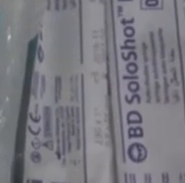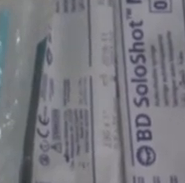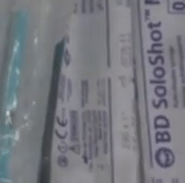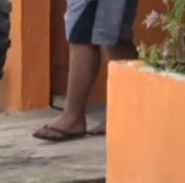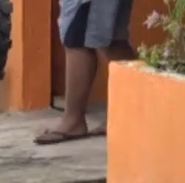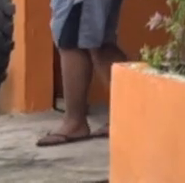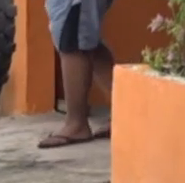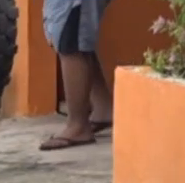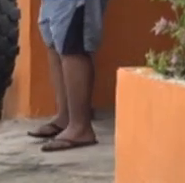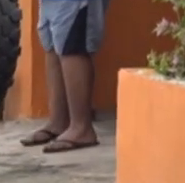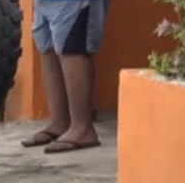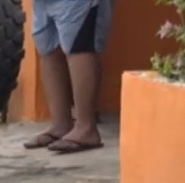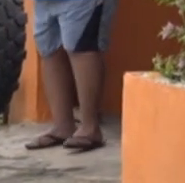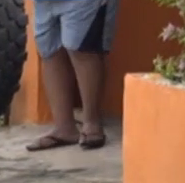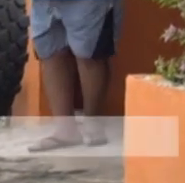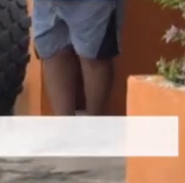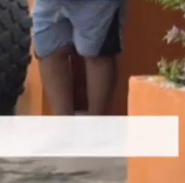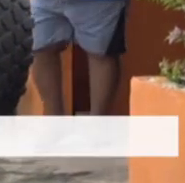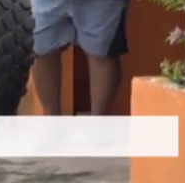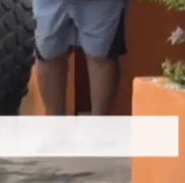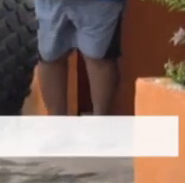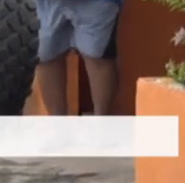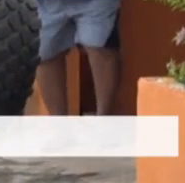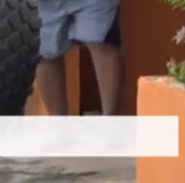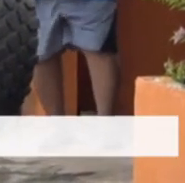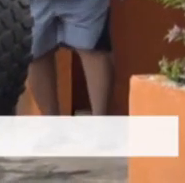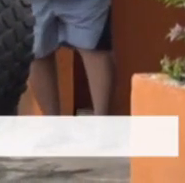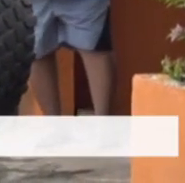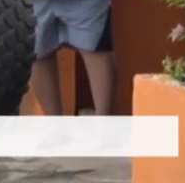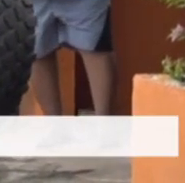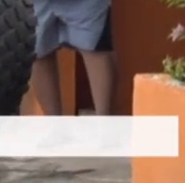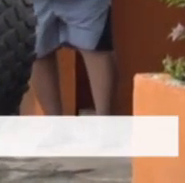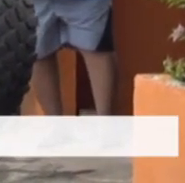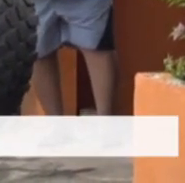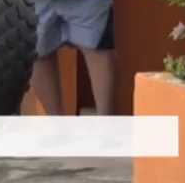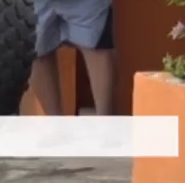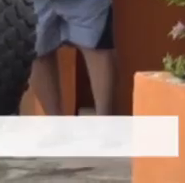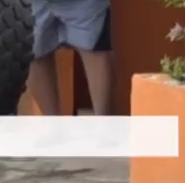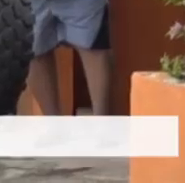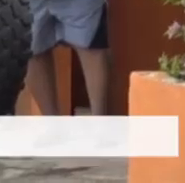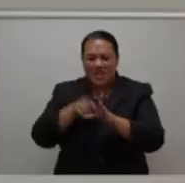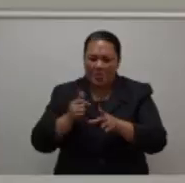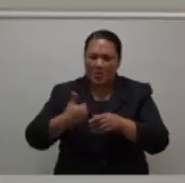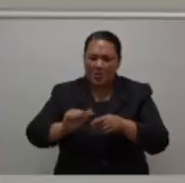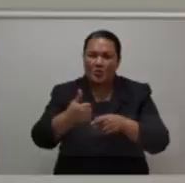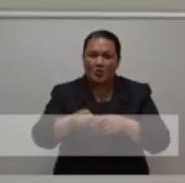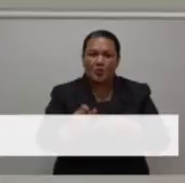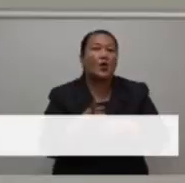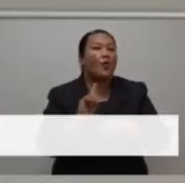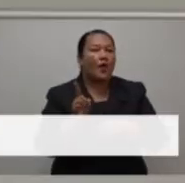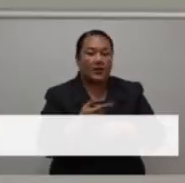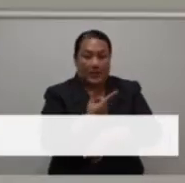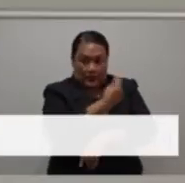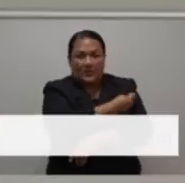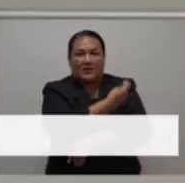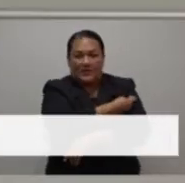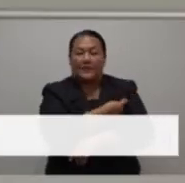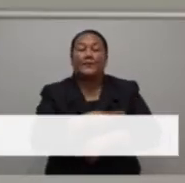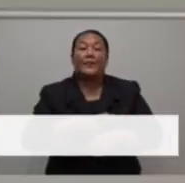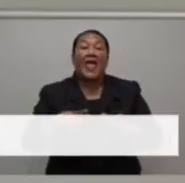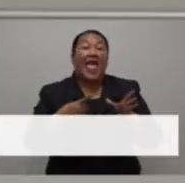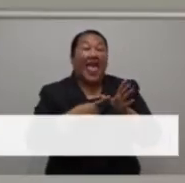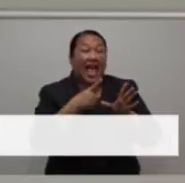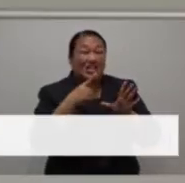disease and death and dramatically reducing infections and hospitalizations. We know that the Oxford